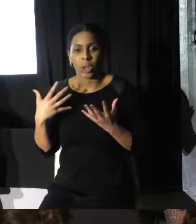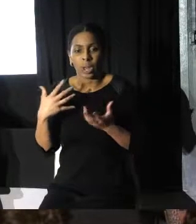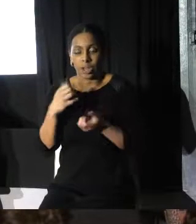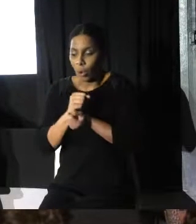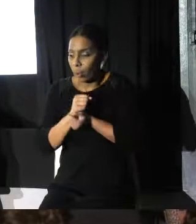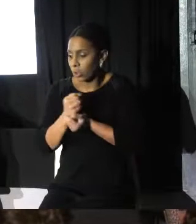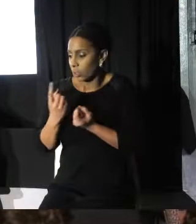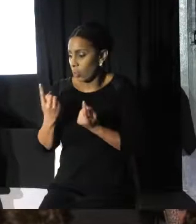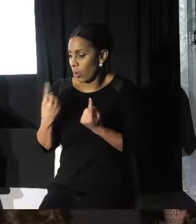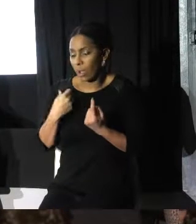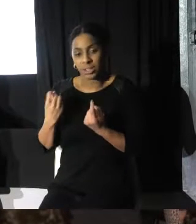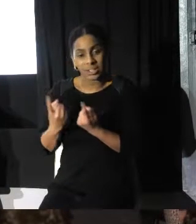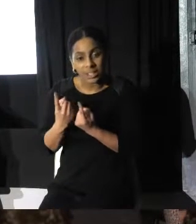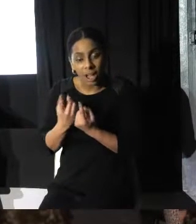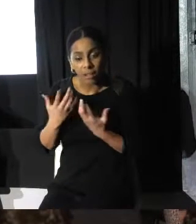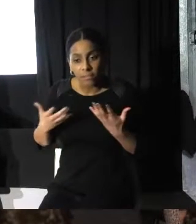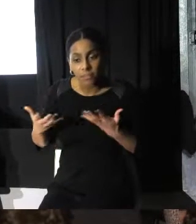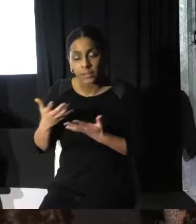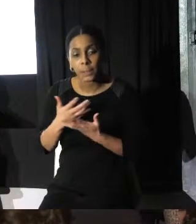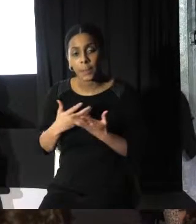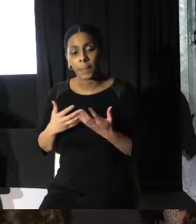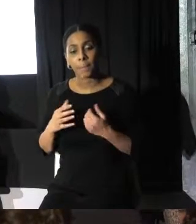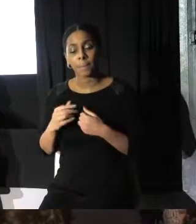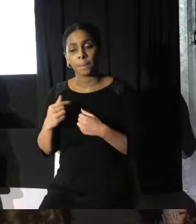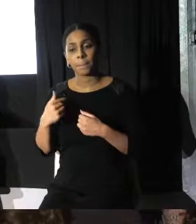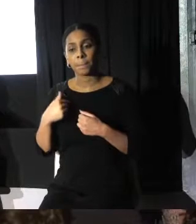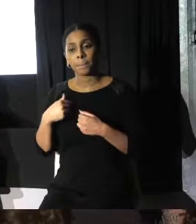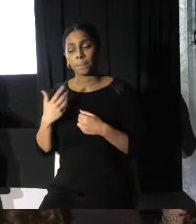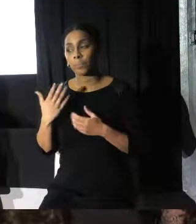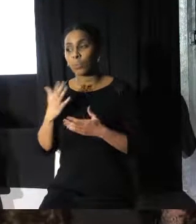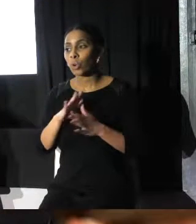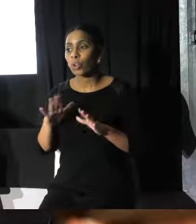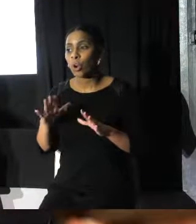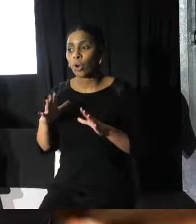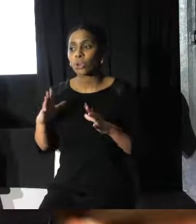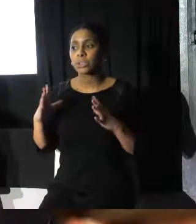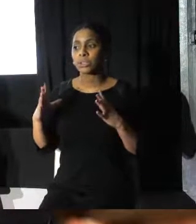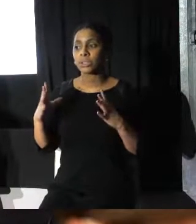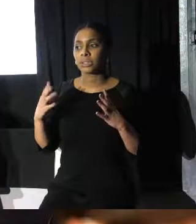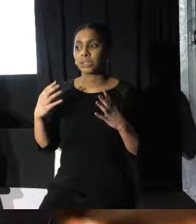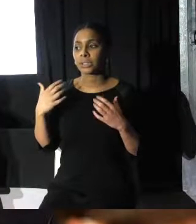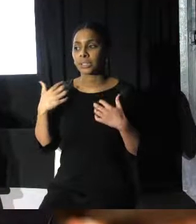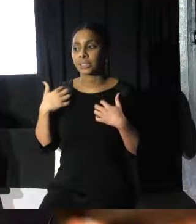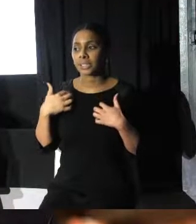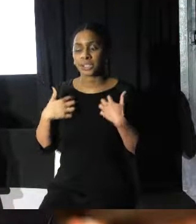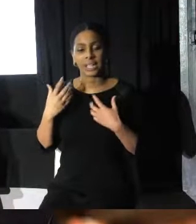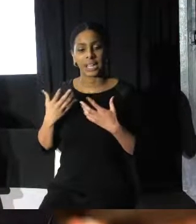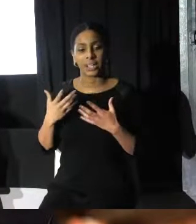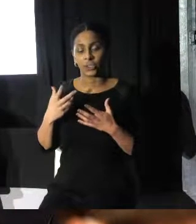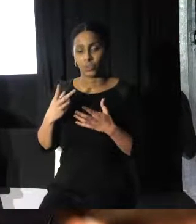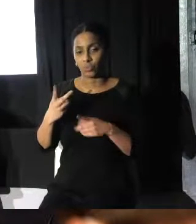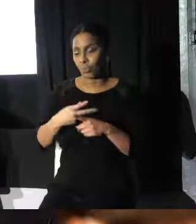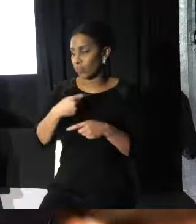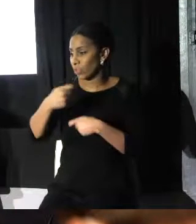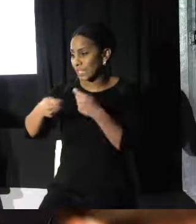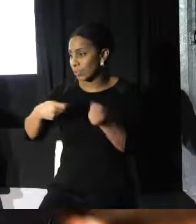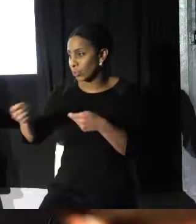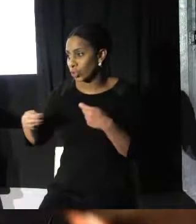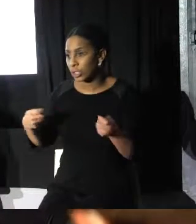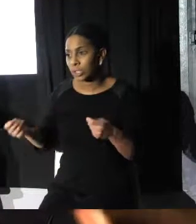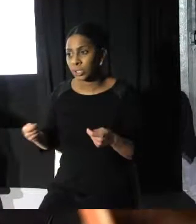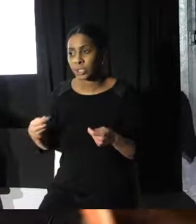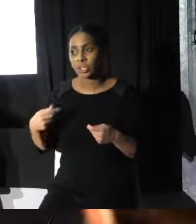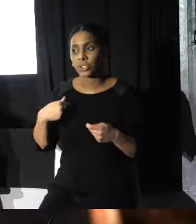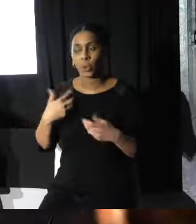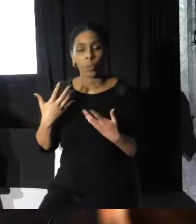and we still don't redistribute. We're not into redistribution in any way whatsoever. And therefore,